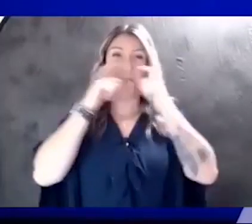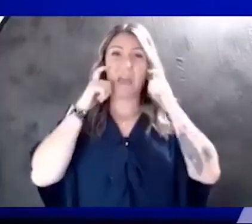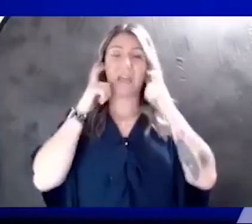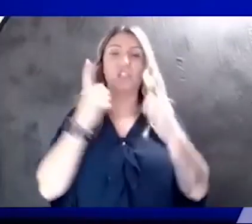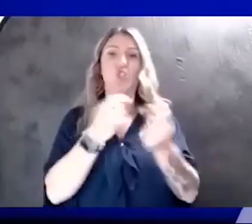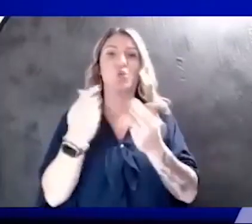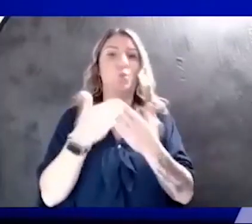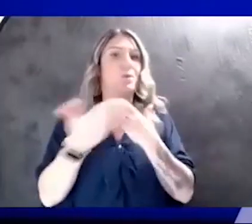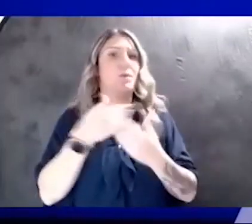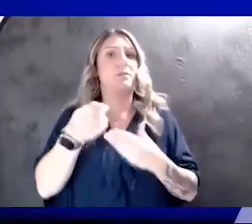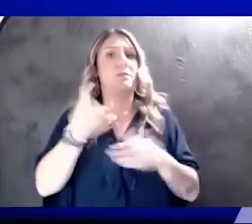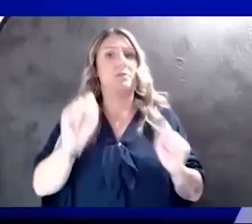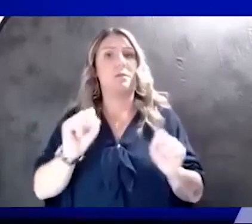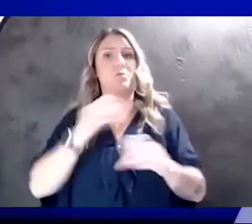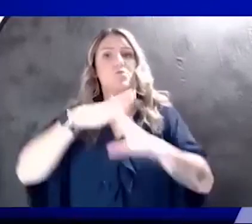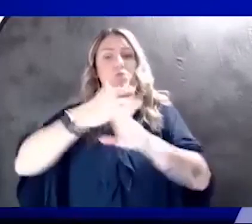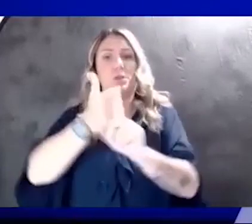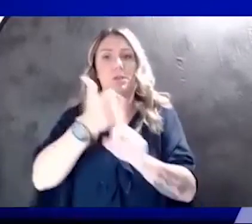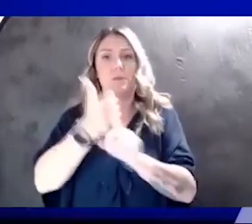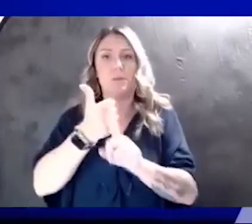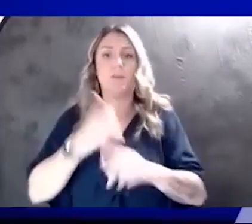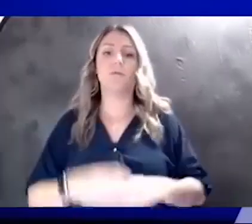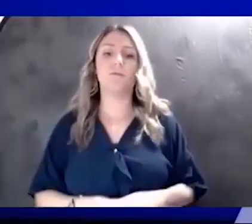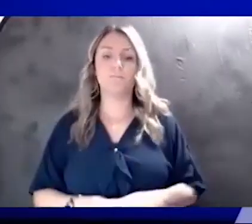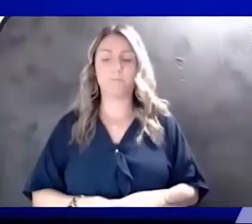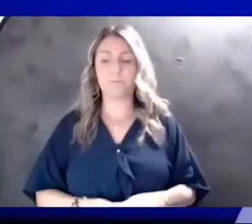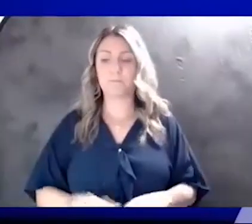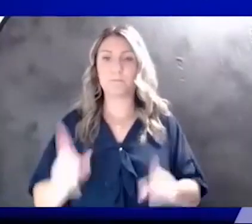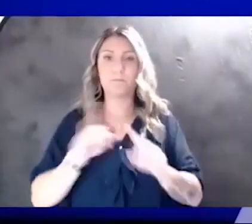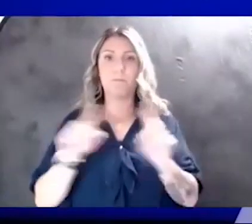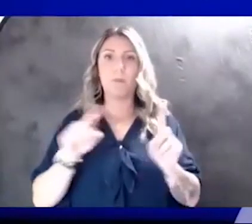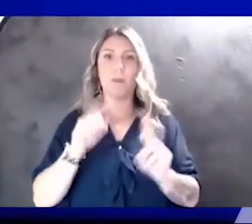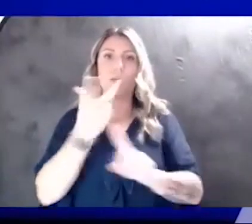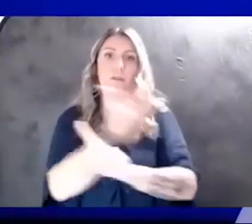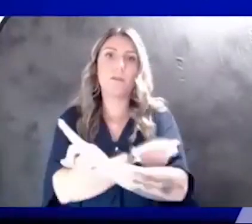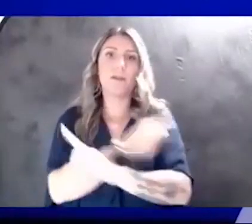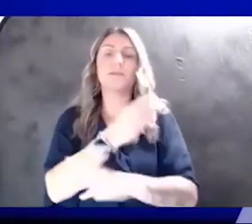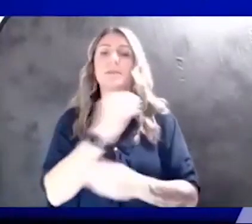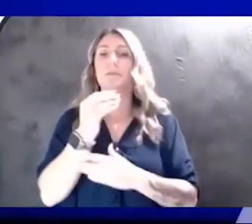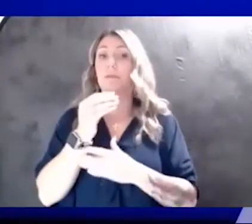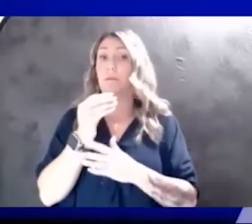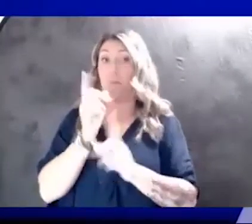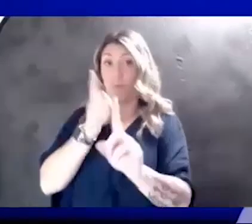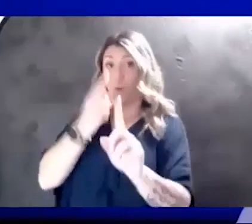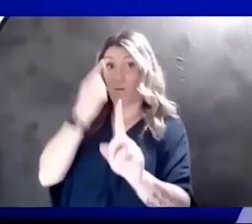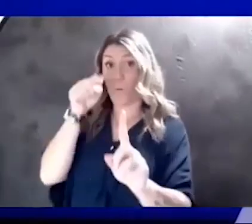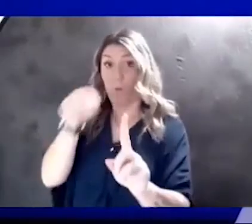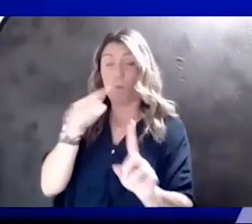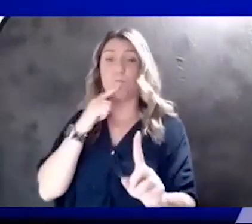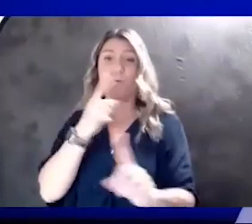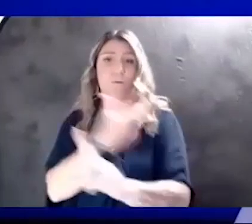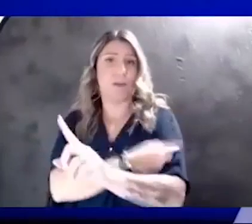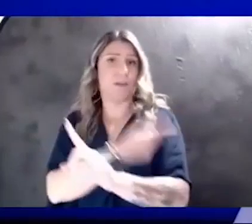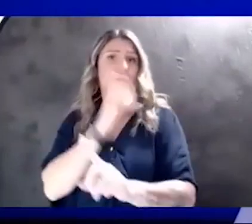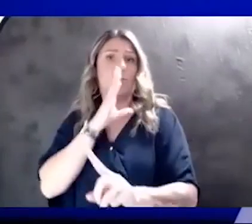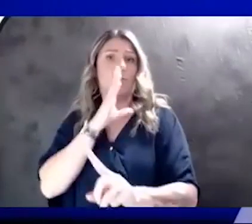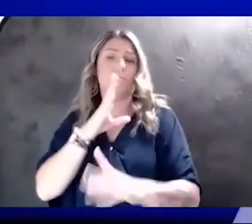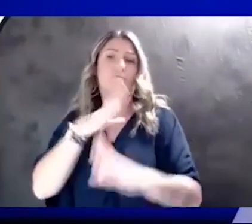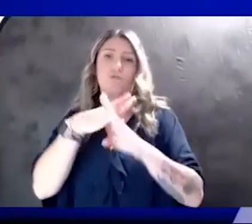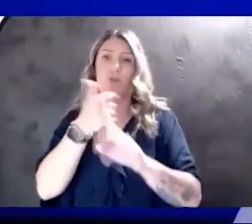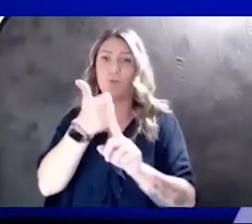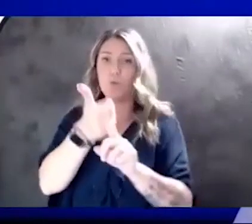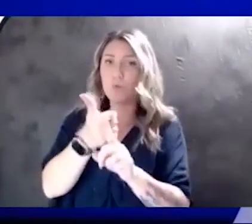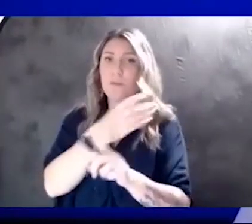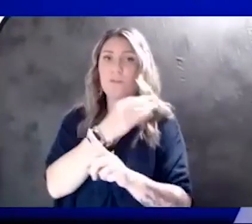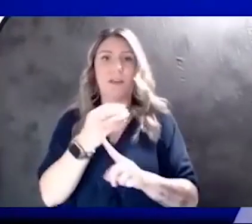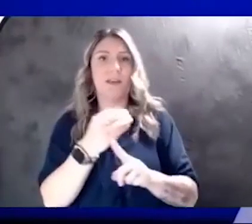protect himself. But the vaccination, the main point for you is the vaccination is going to do a really good job protecting you and keeping your